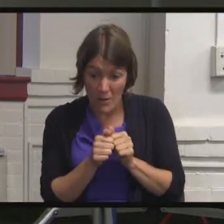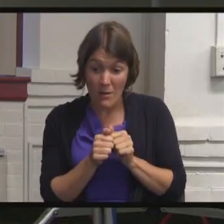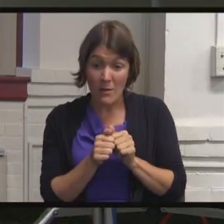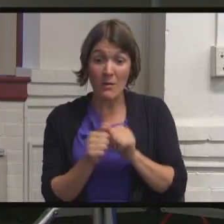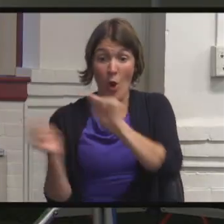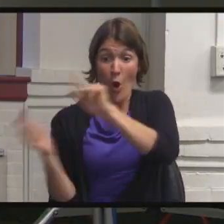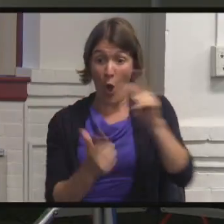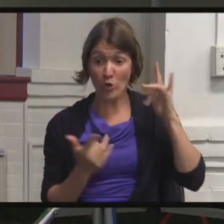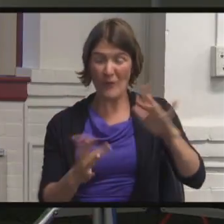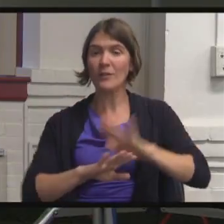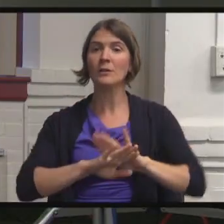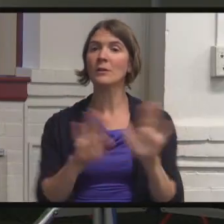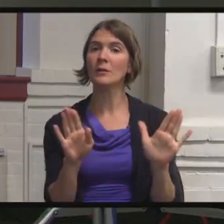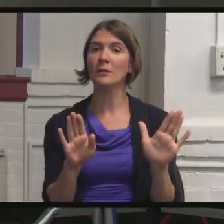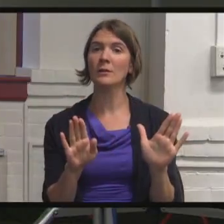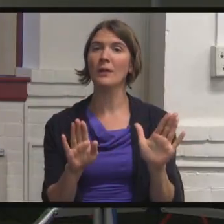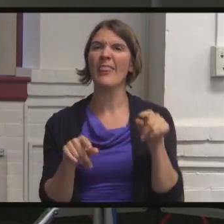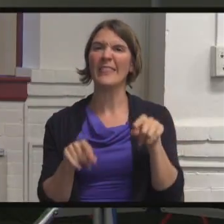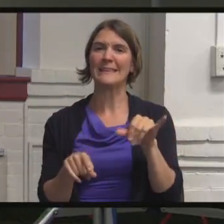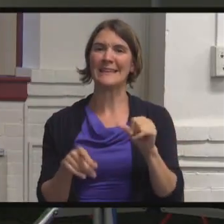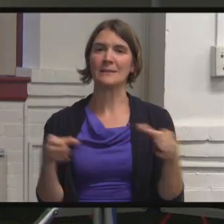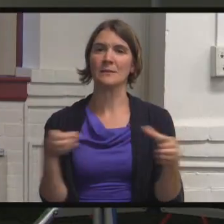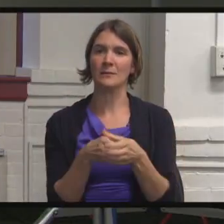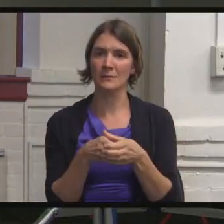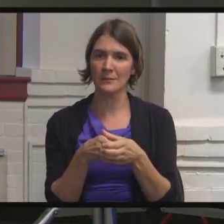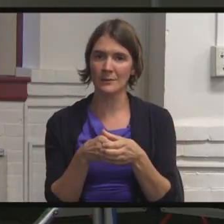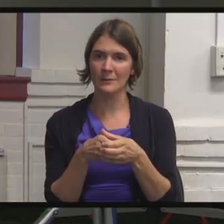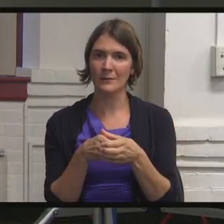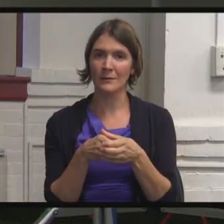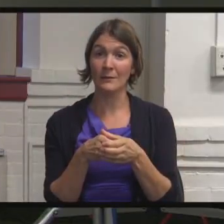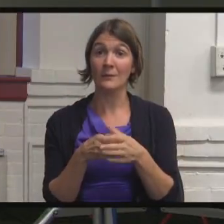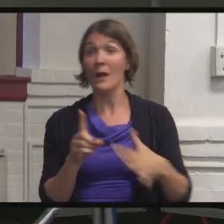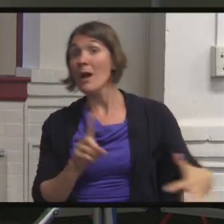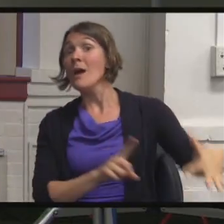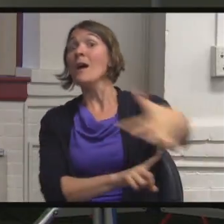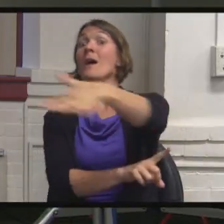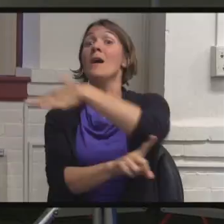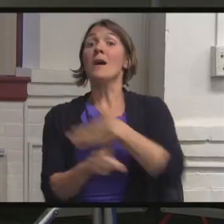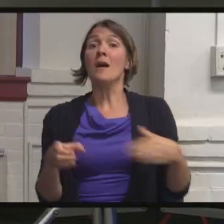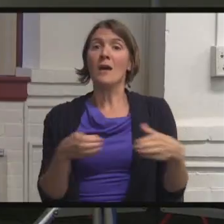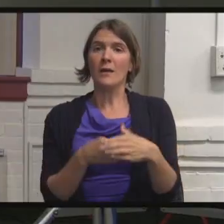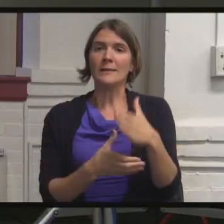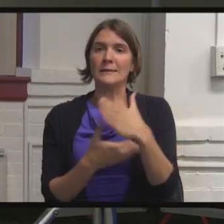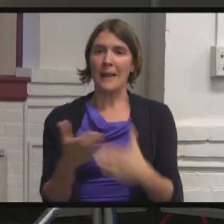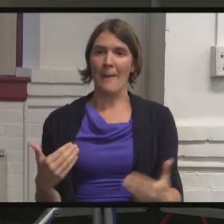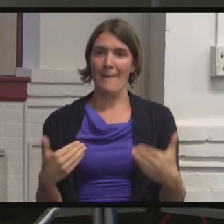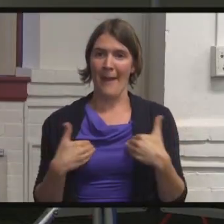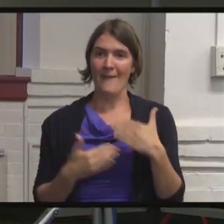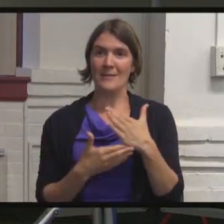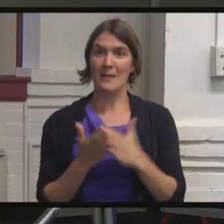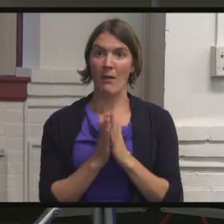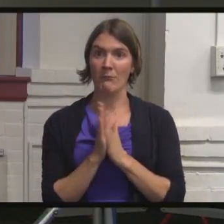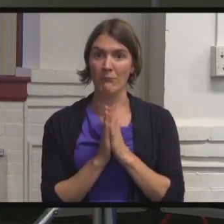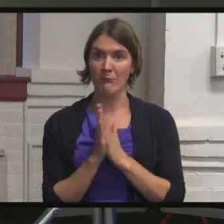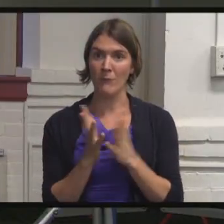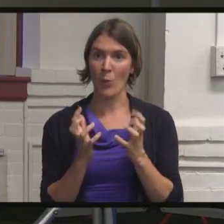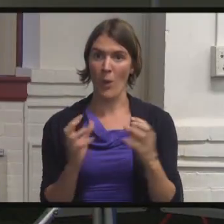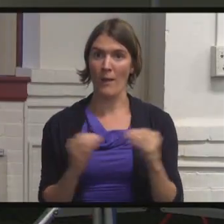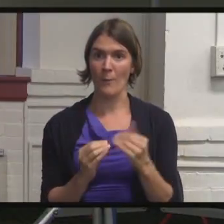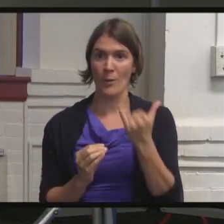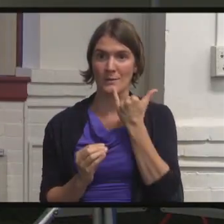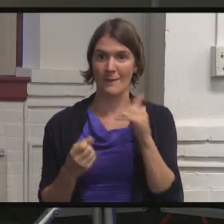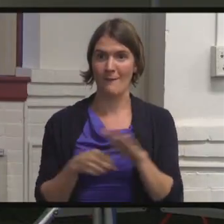travelers, we're not talking about that at all. We're talking about a subset of their entire market. And so, again, the question would